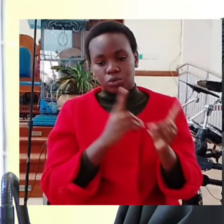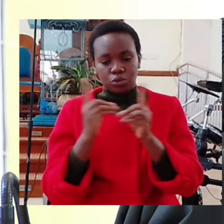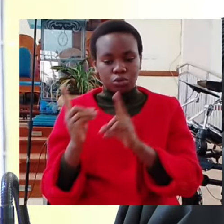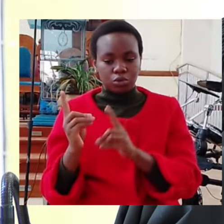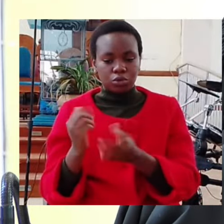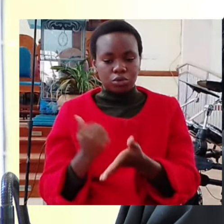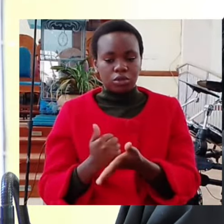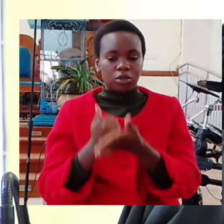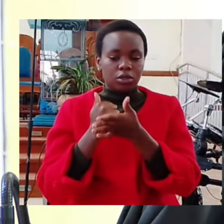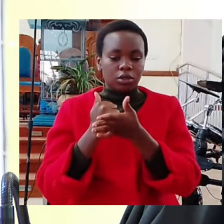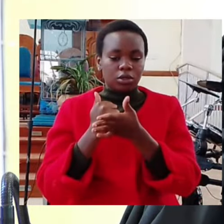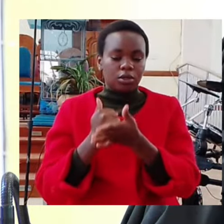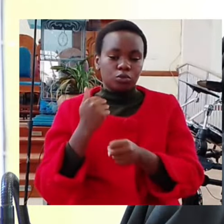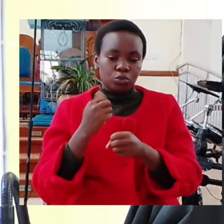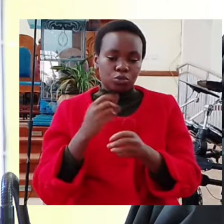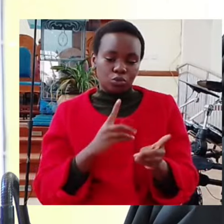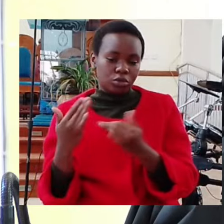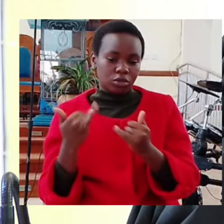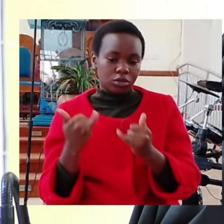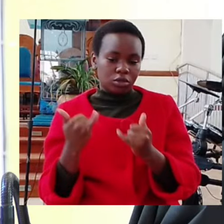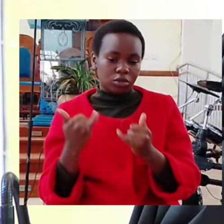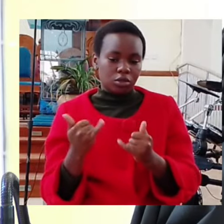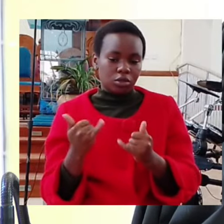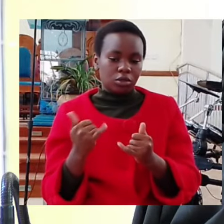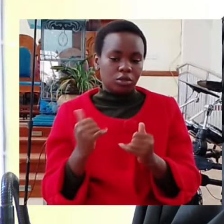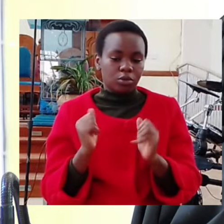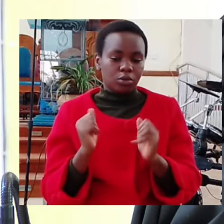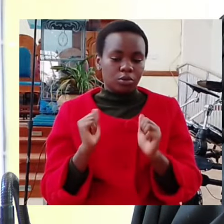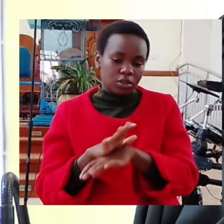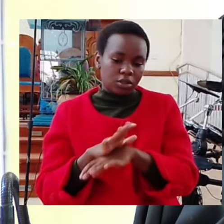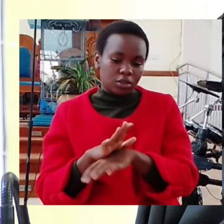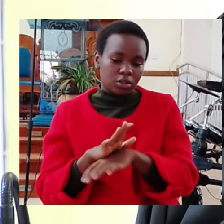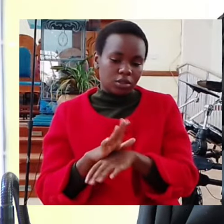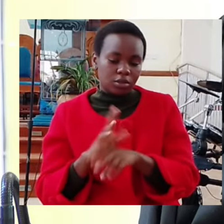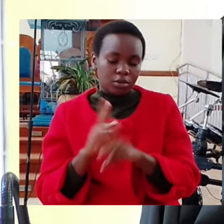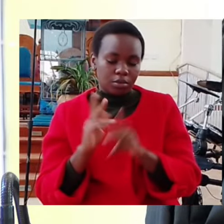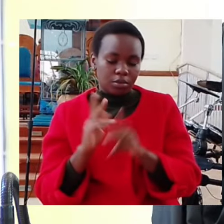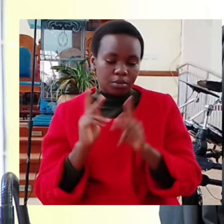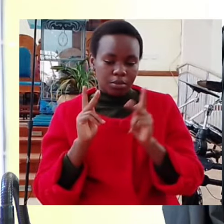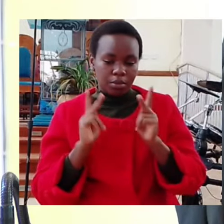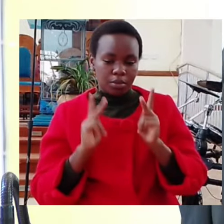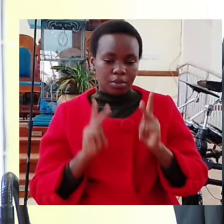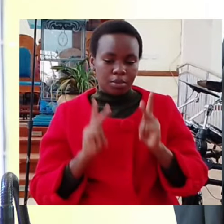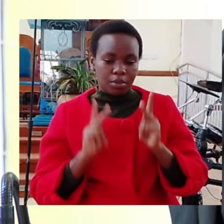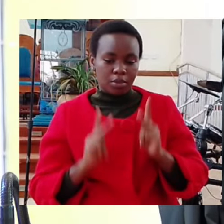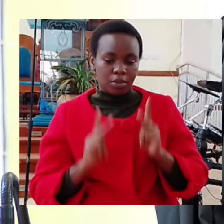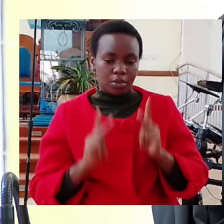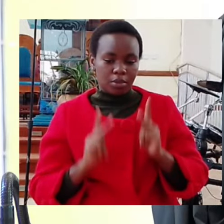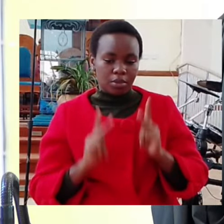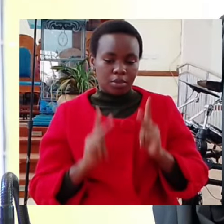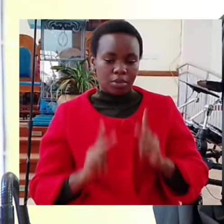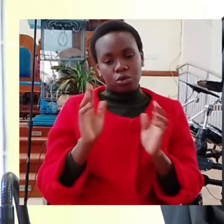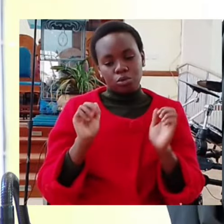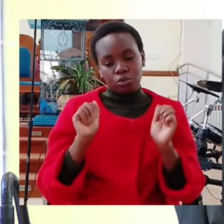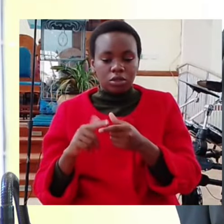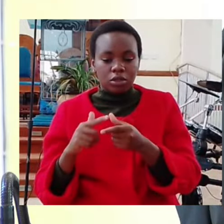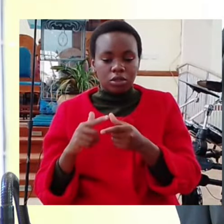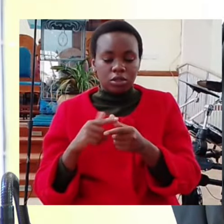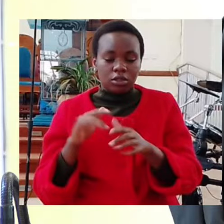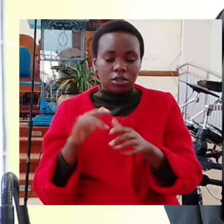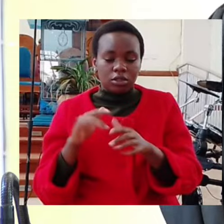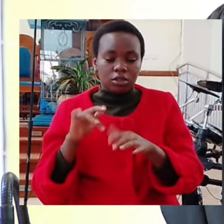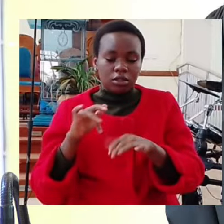kuruta. Na idhue no tutumia do. I think we are more than able. No tutumia do eriata tu. No tuwe modo